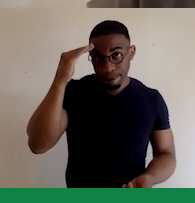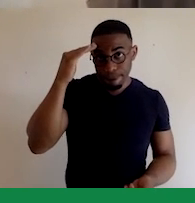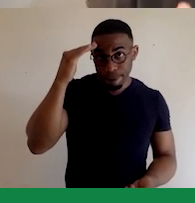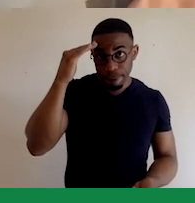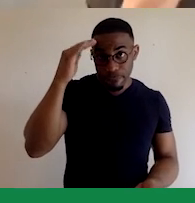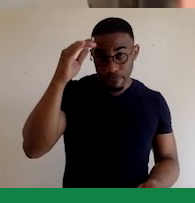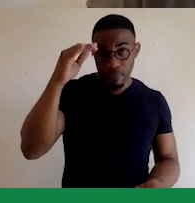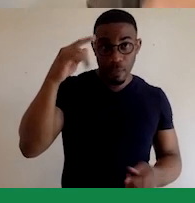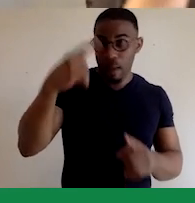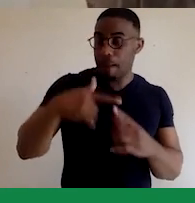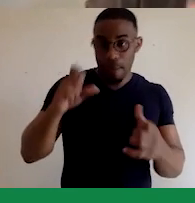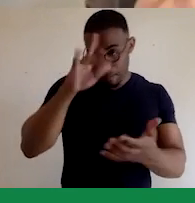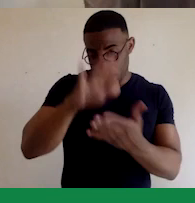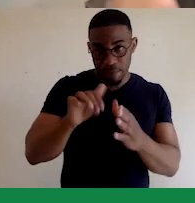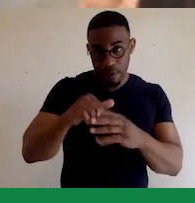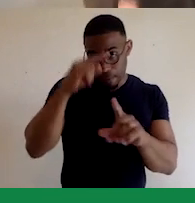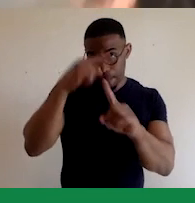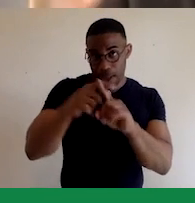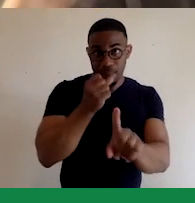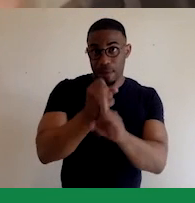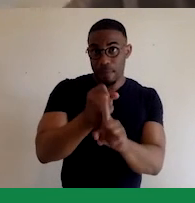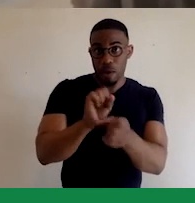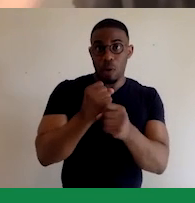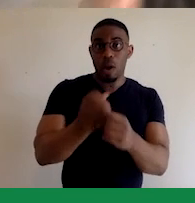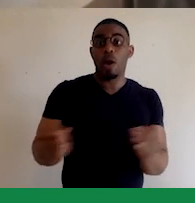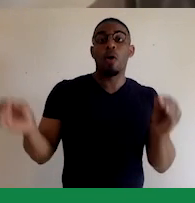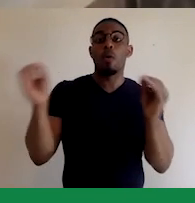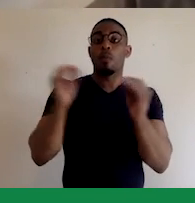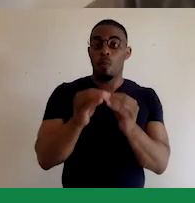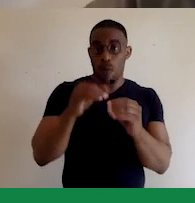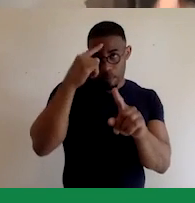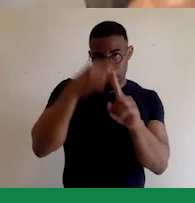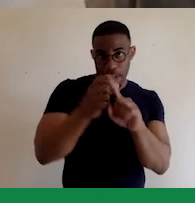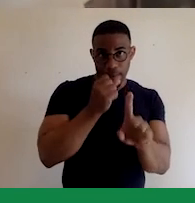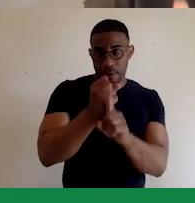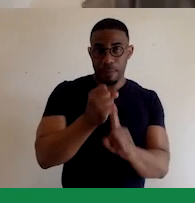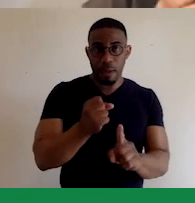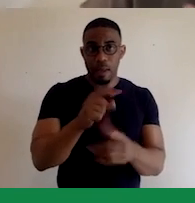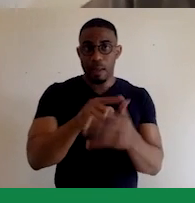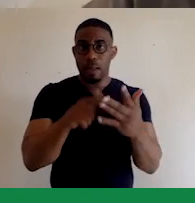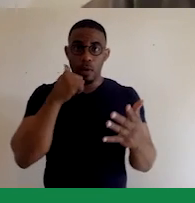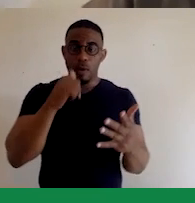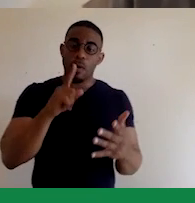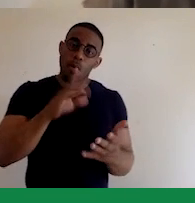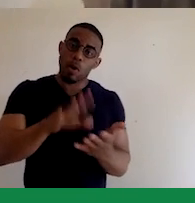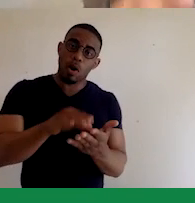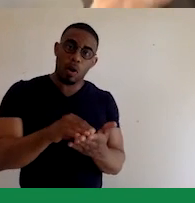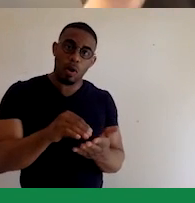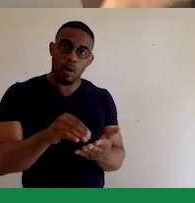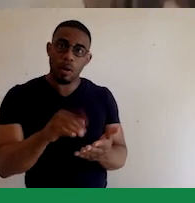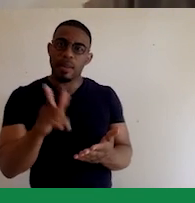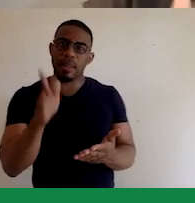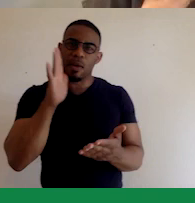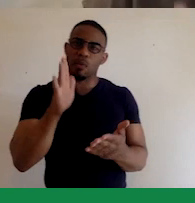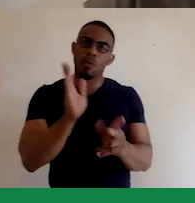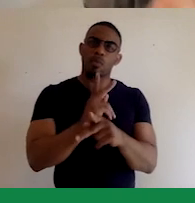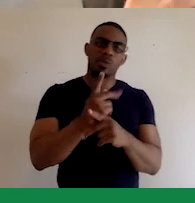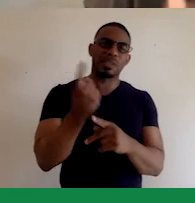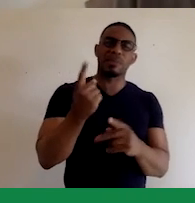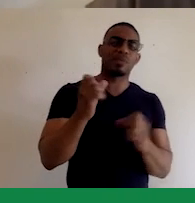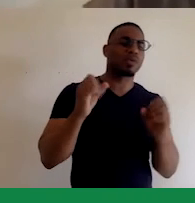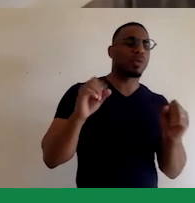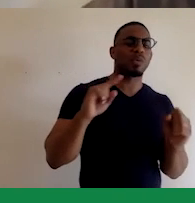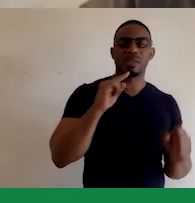the positive, and I'm a big believer in positive impact creates more positive impact. These girls are going to learn and they're going to produce something